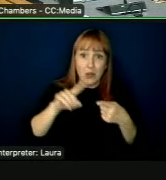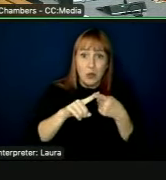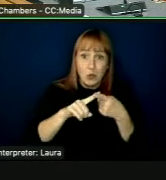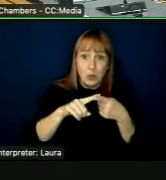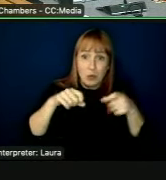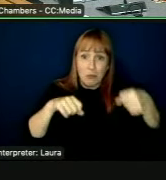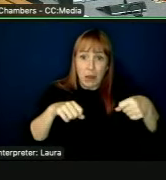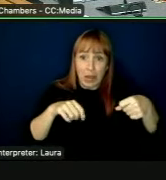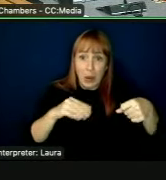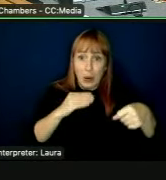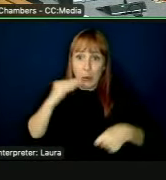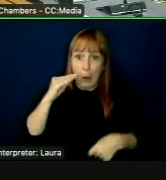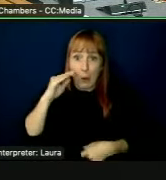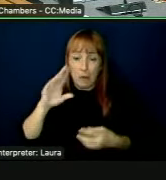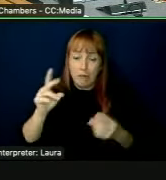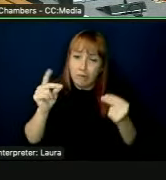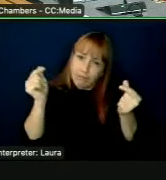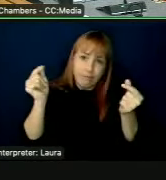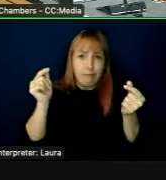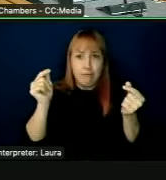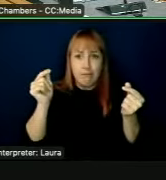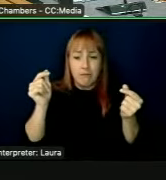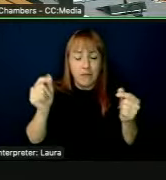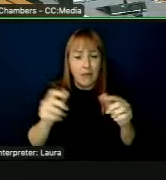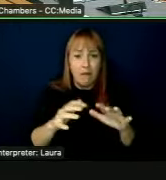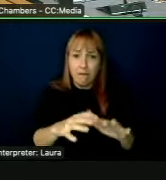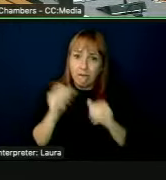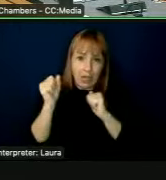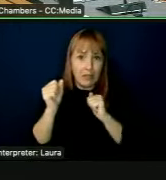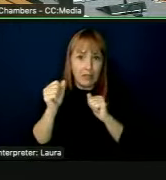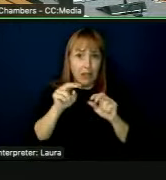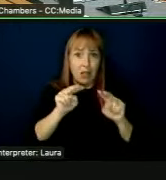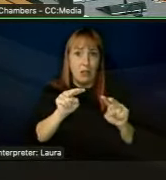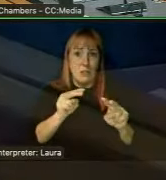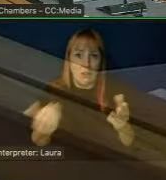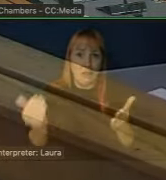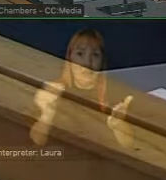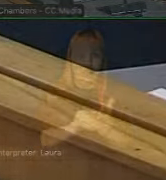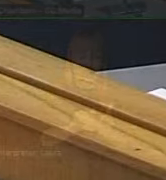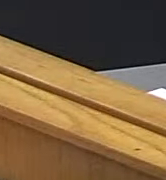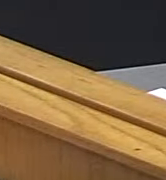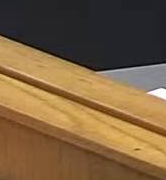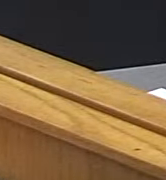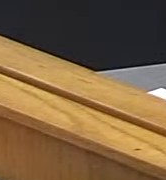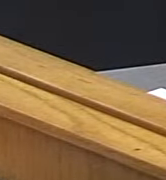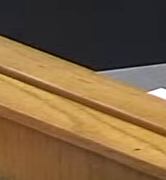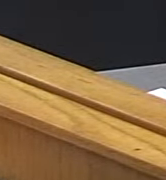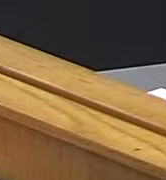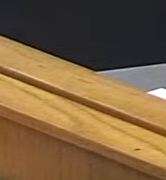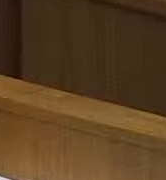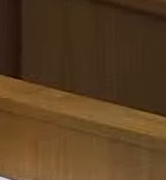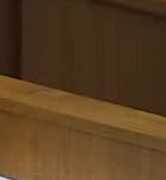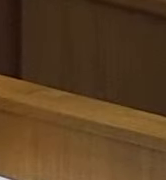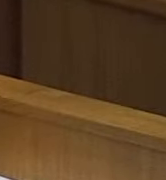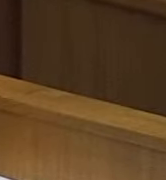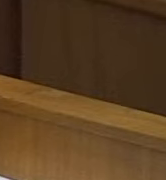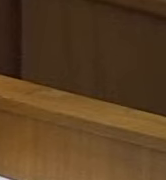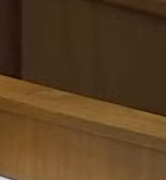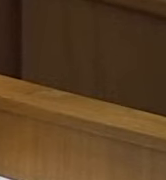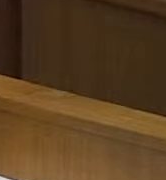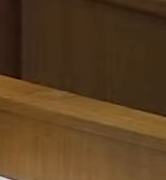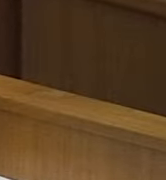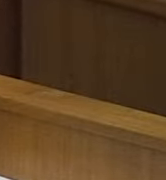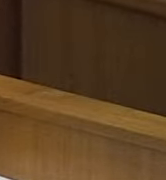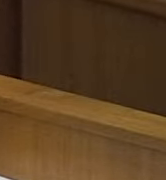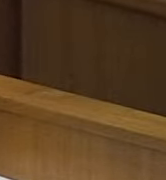was home in no time. And I look forward to that again in the near future. For sure. Thank you for bringing that up, Counselor. From the time our